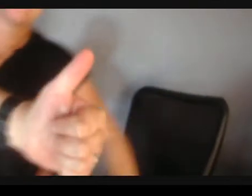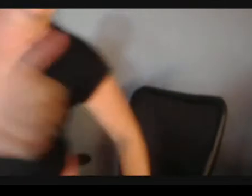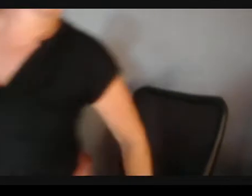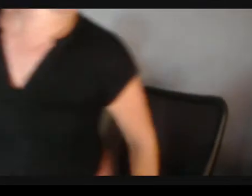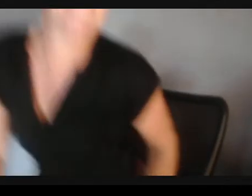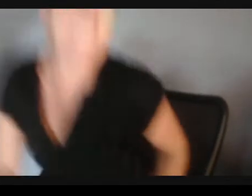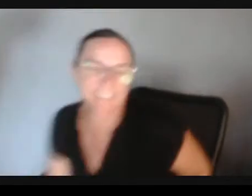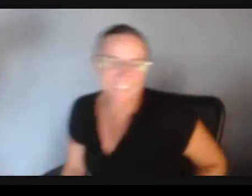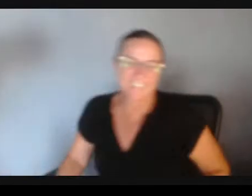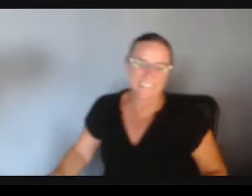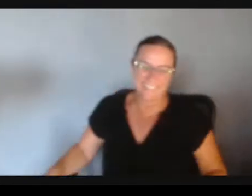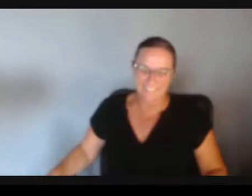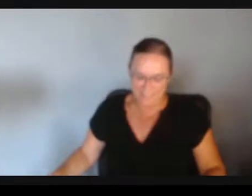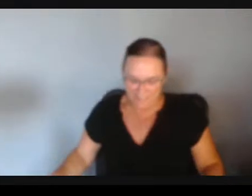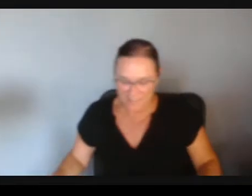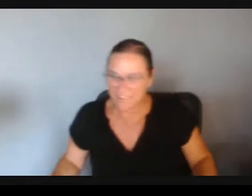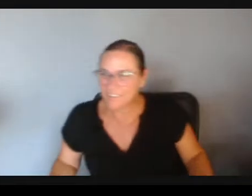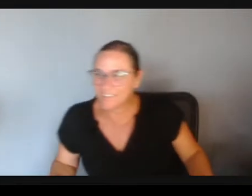Here we go.